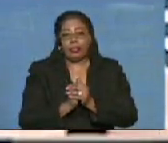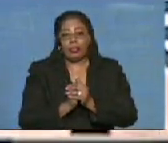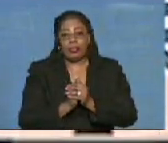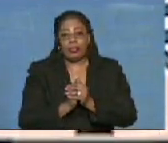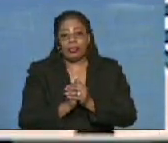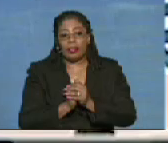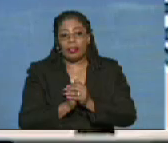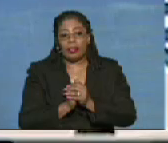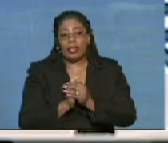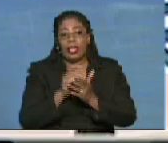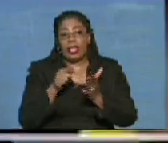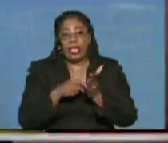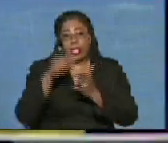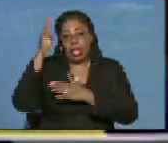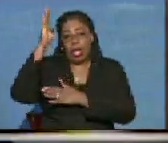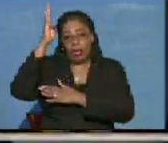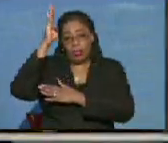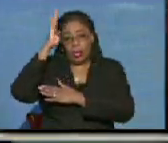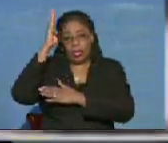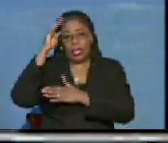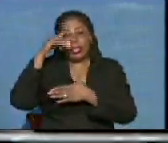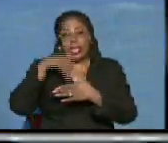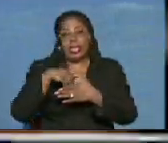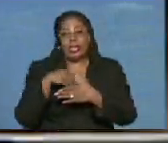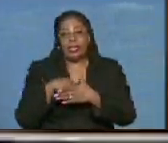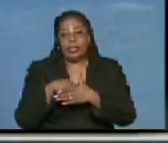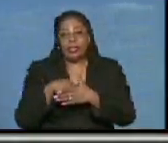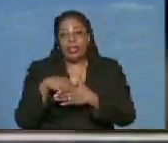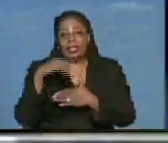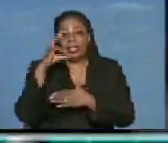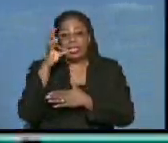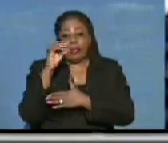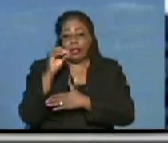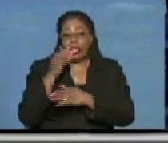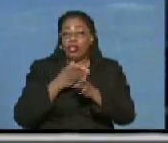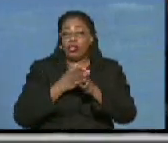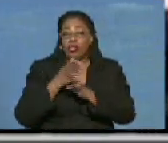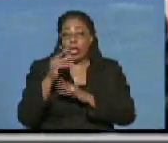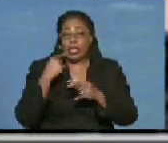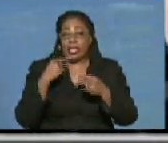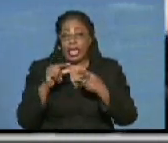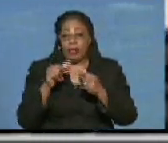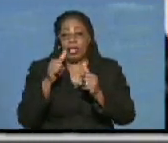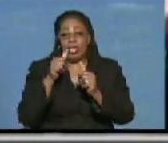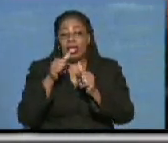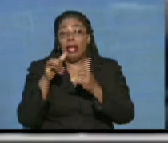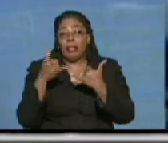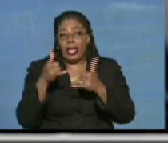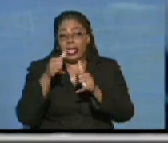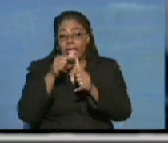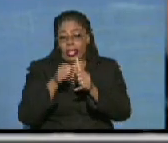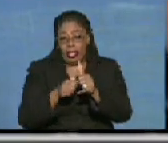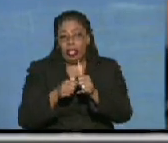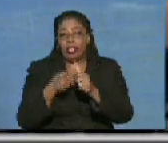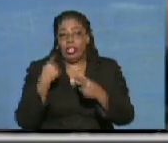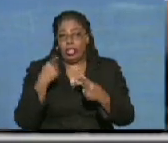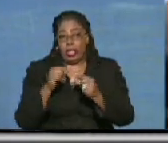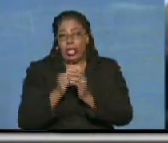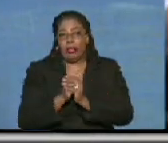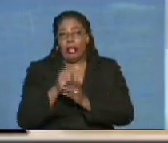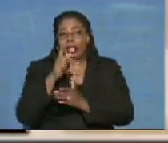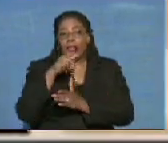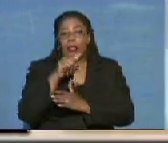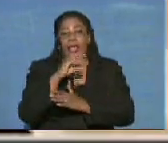A note from this one, Buddy would appear in his 72nd straight game on the year, having played in every one this season. The Pacers